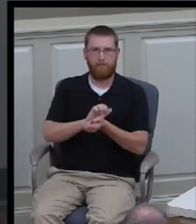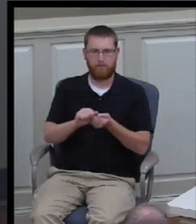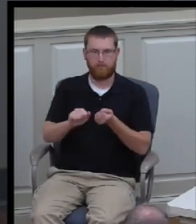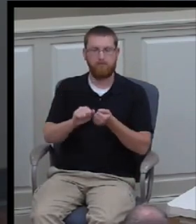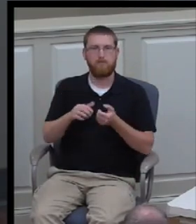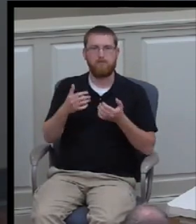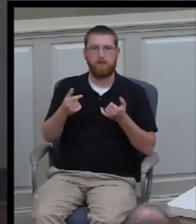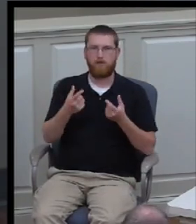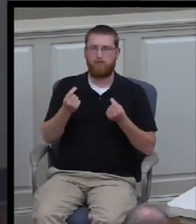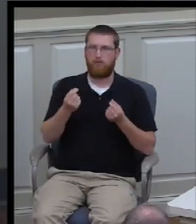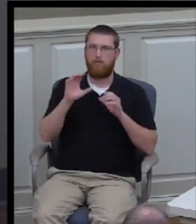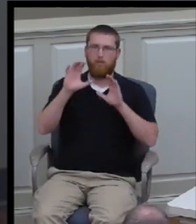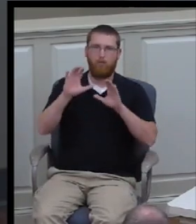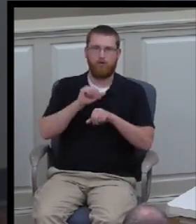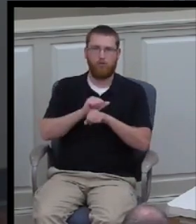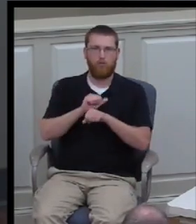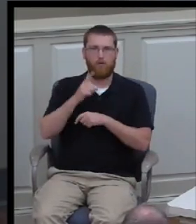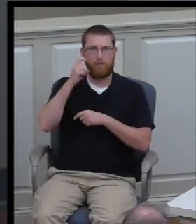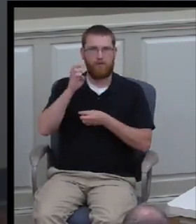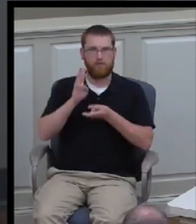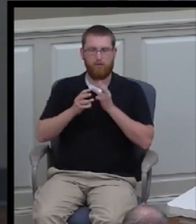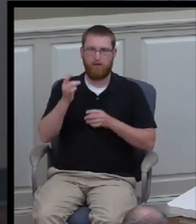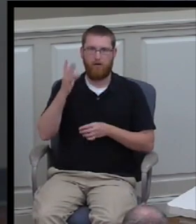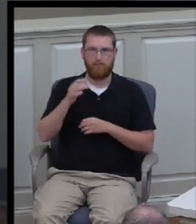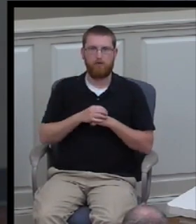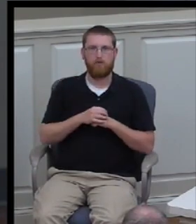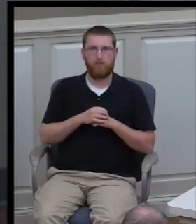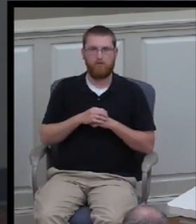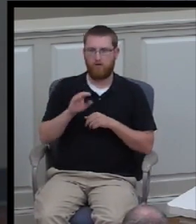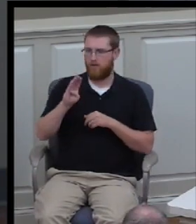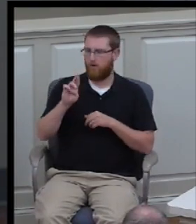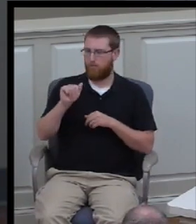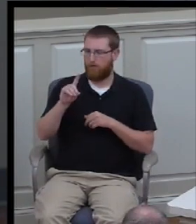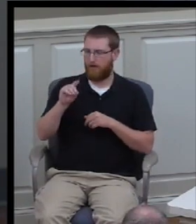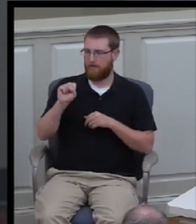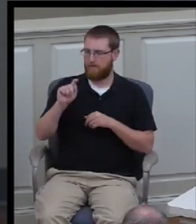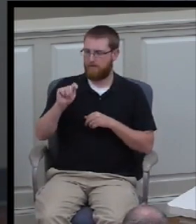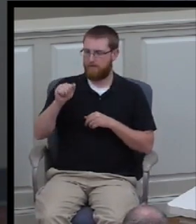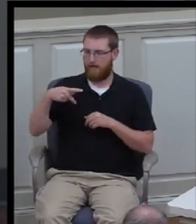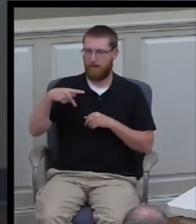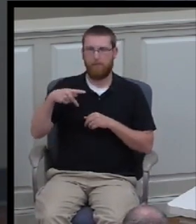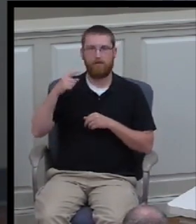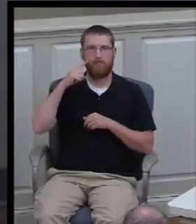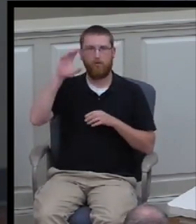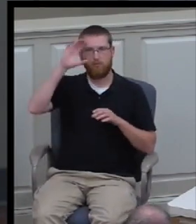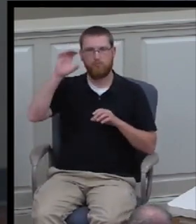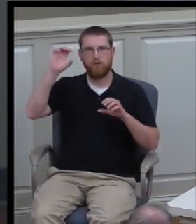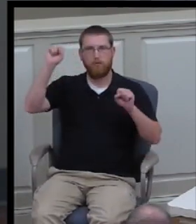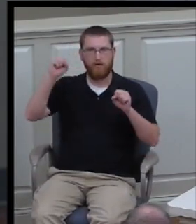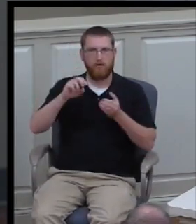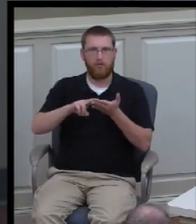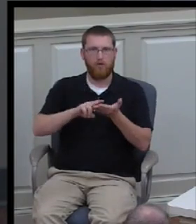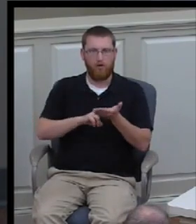considering the weather conditions they've had. Brad Stamper, the superintendent for Bluegrass Contracting, impressed me with the work they did